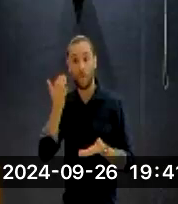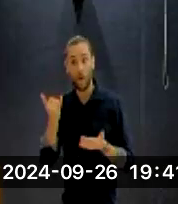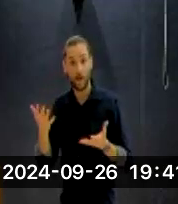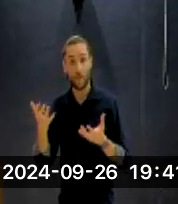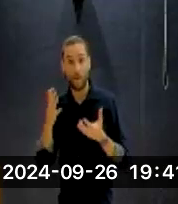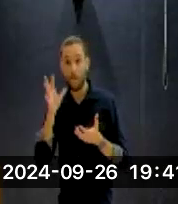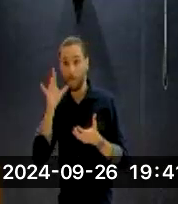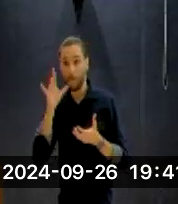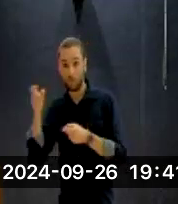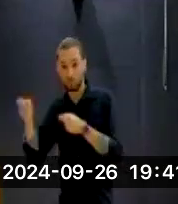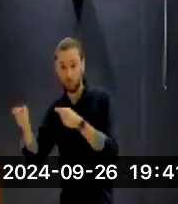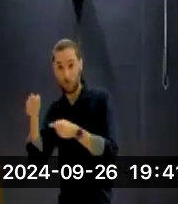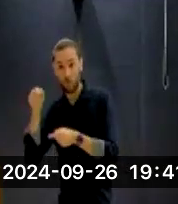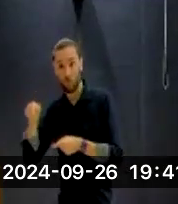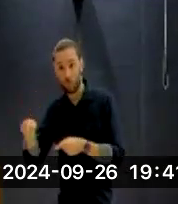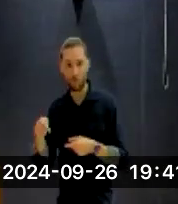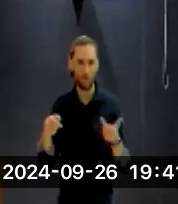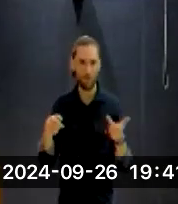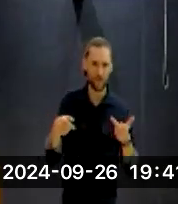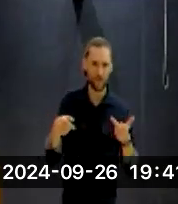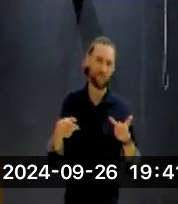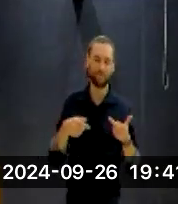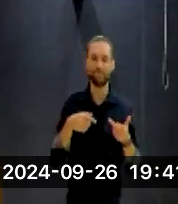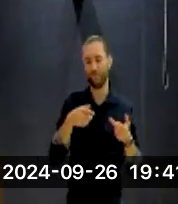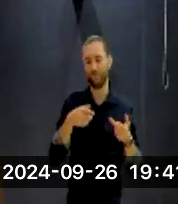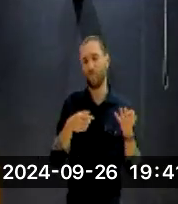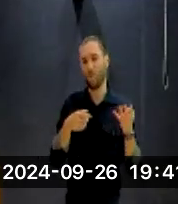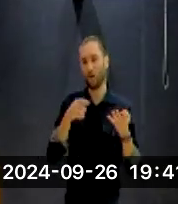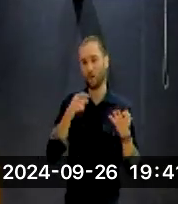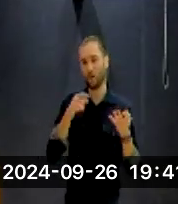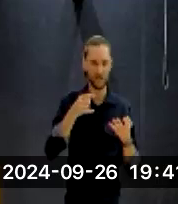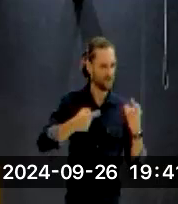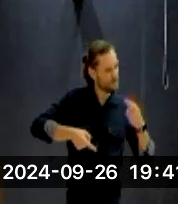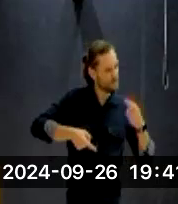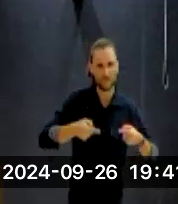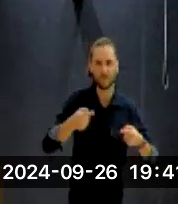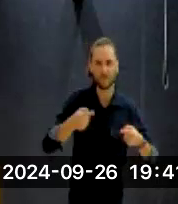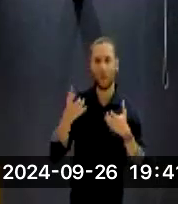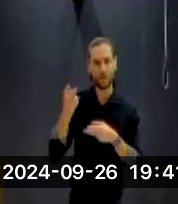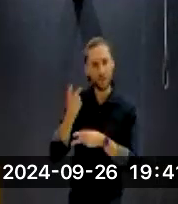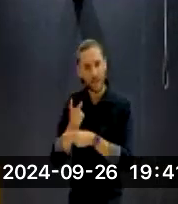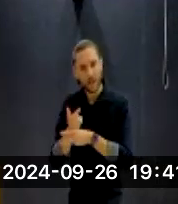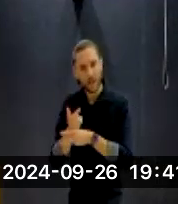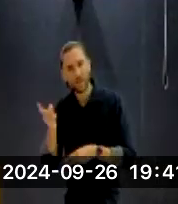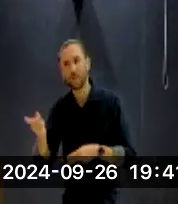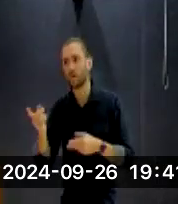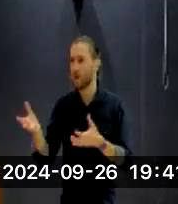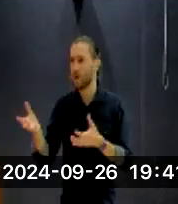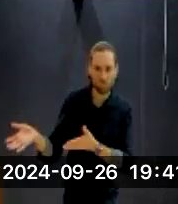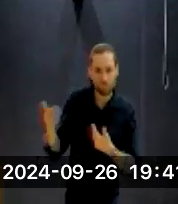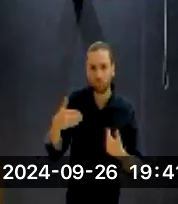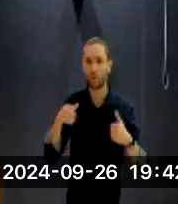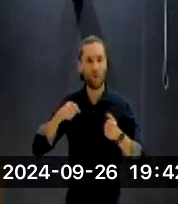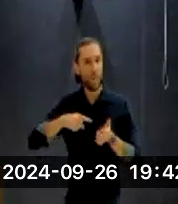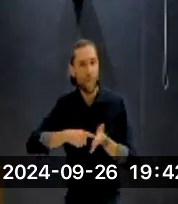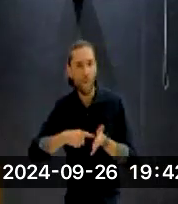and they were fighting. The three of us, 4 kids, were fighting to take care of her, take her in. We had the resources, the money, and everything. What I